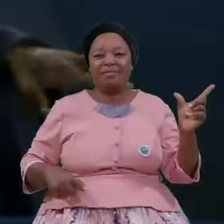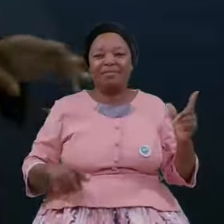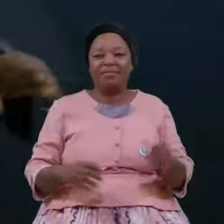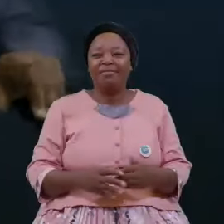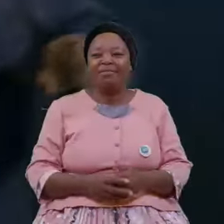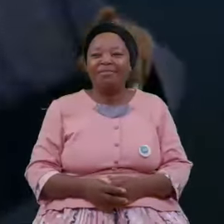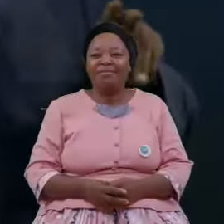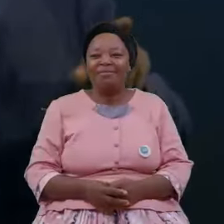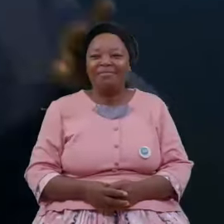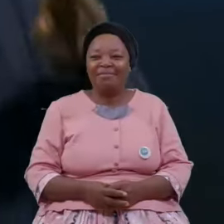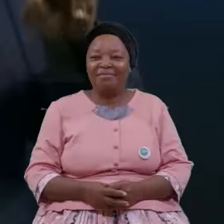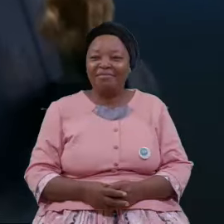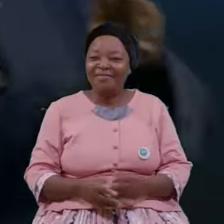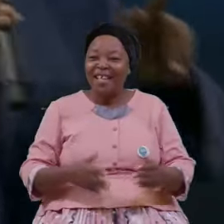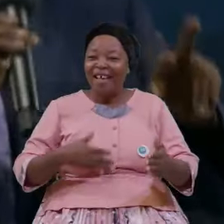Happy,